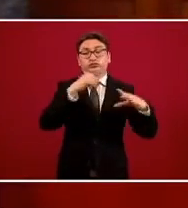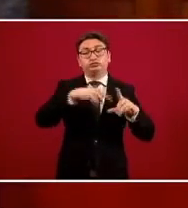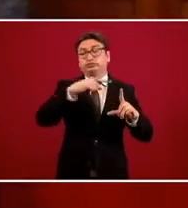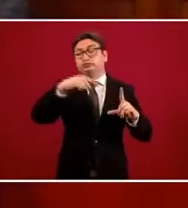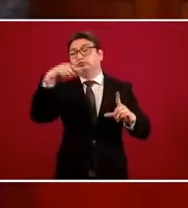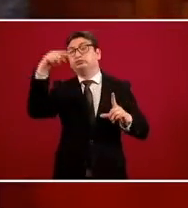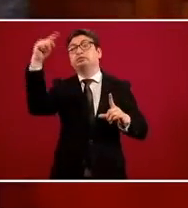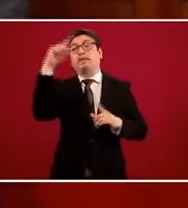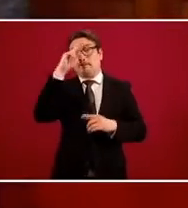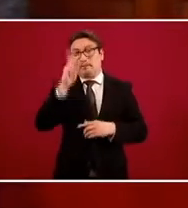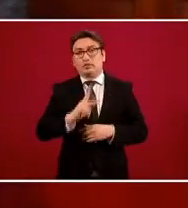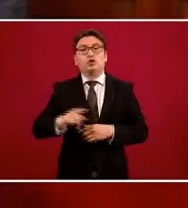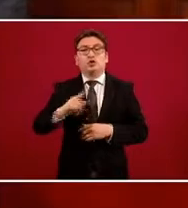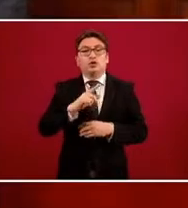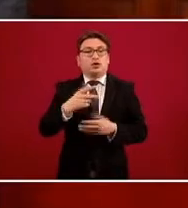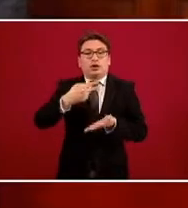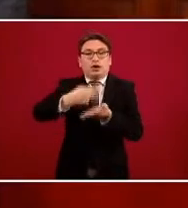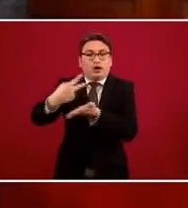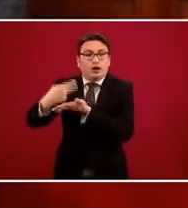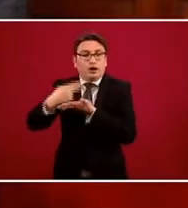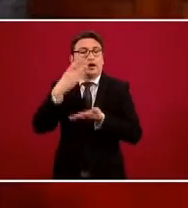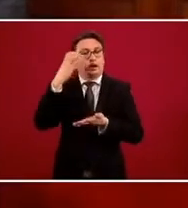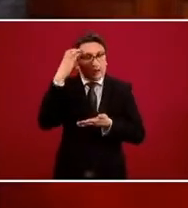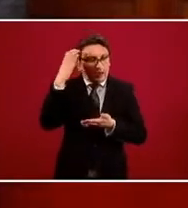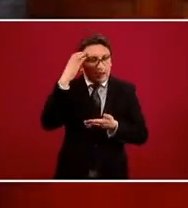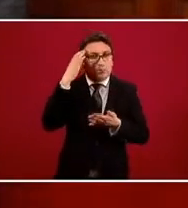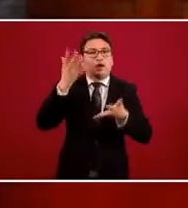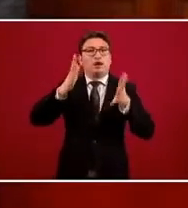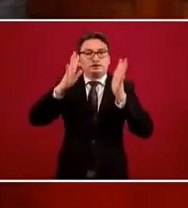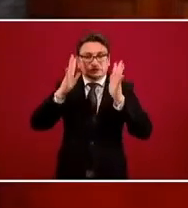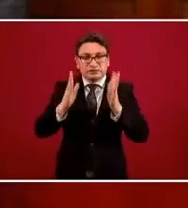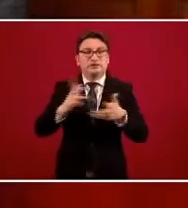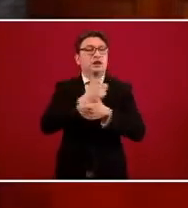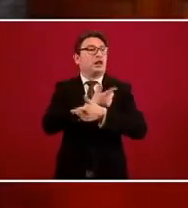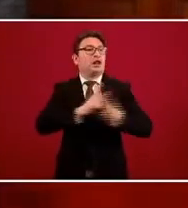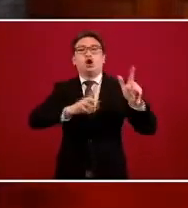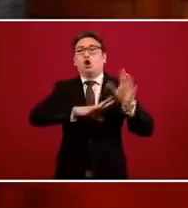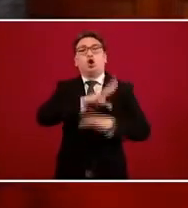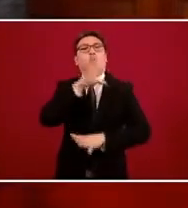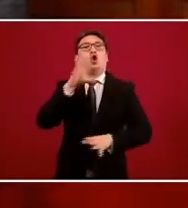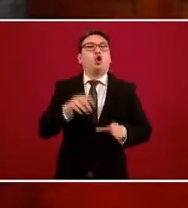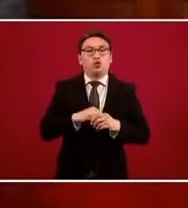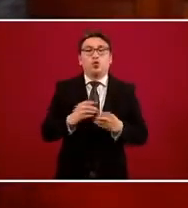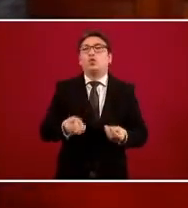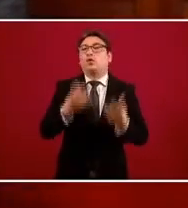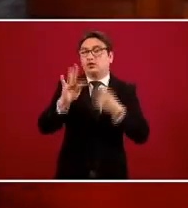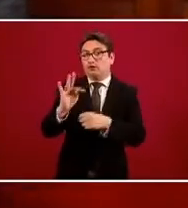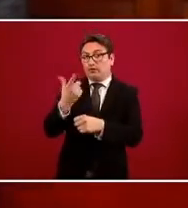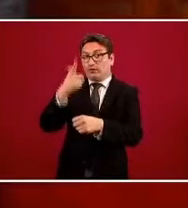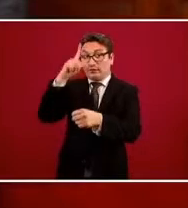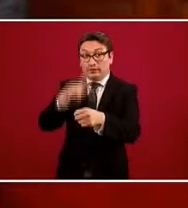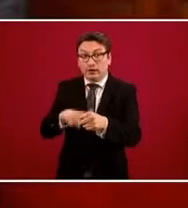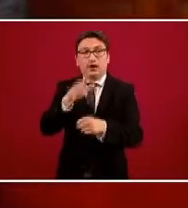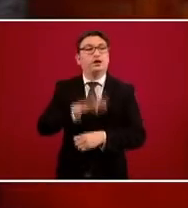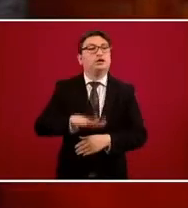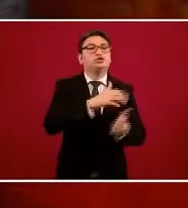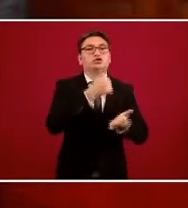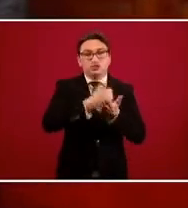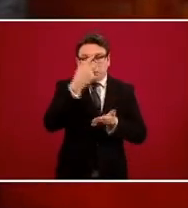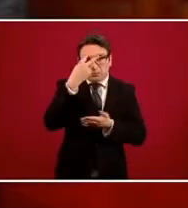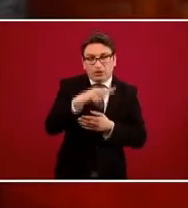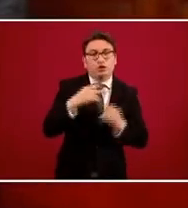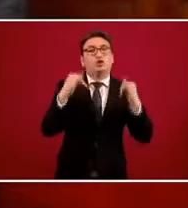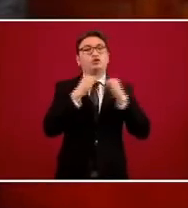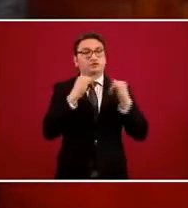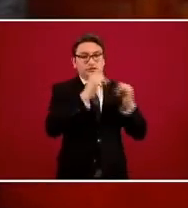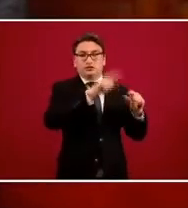So how many intensive care beds are you estimating to have in total, taking into account